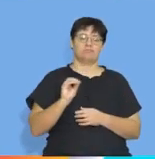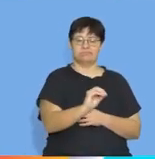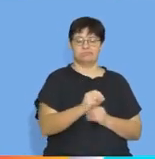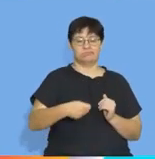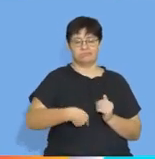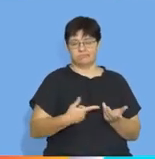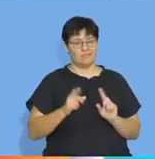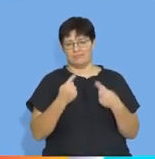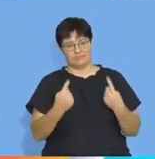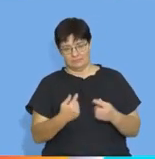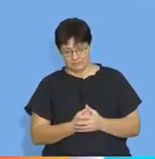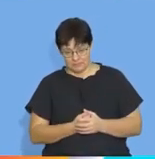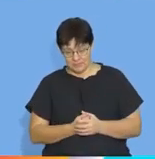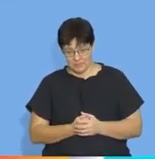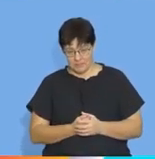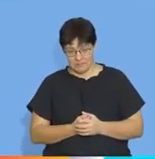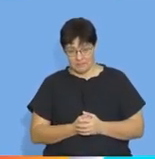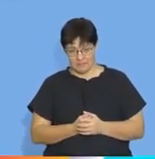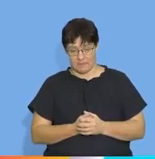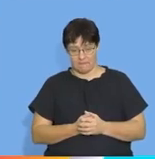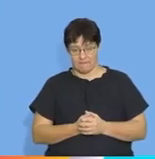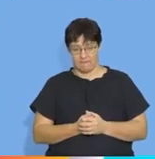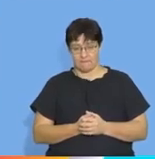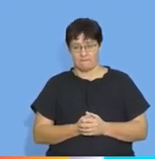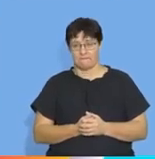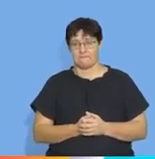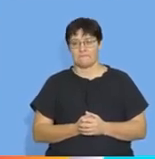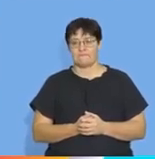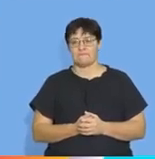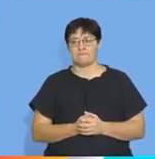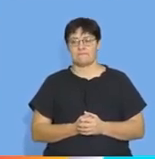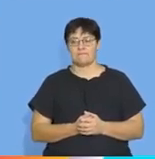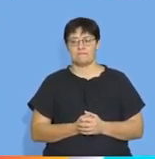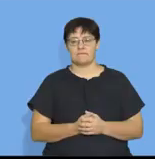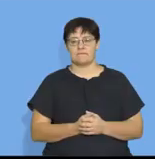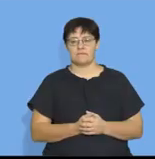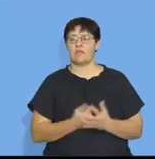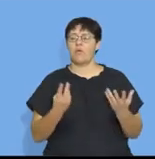or implantation of a fertilized egg in that chamber.